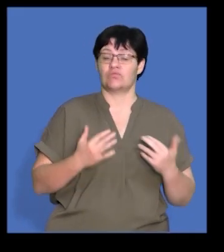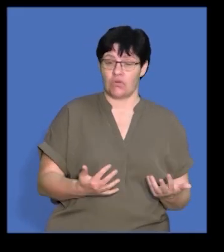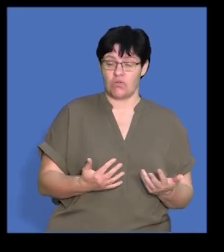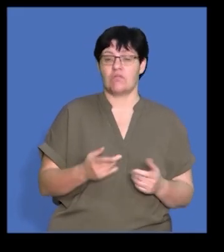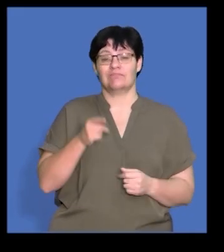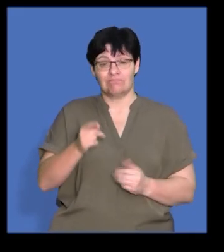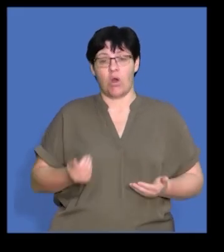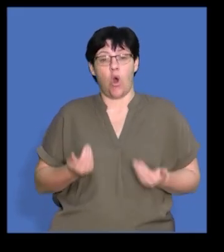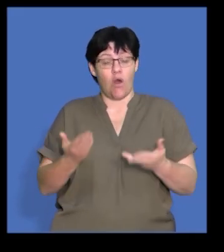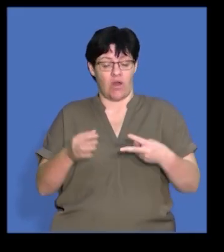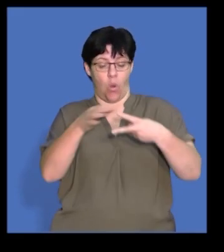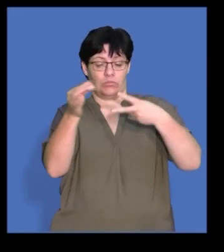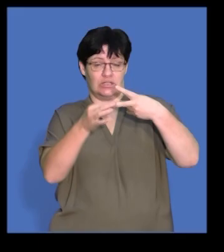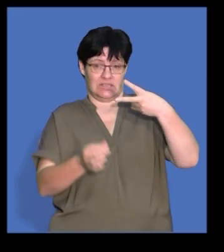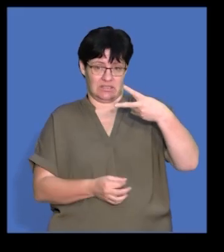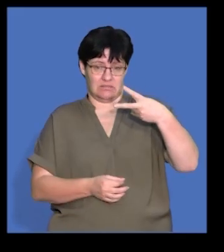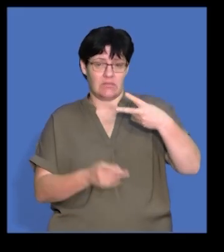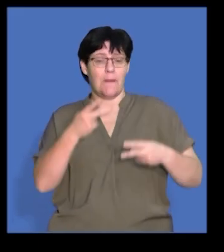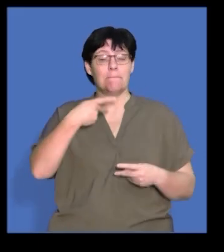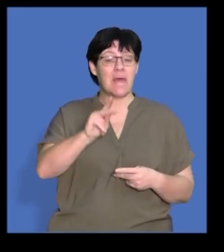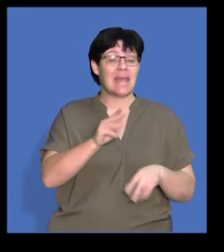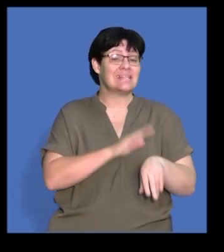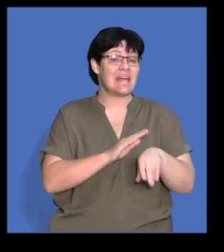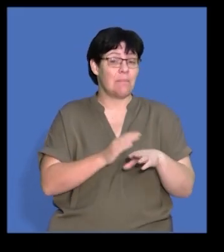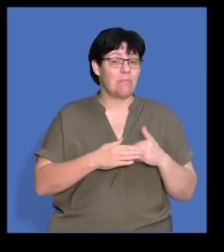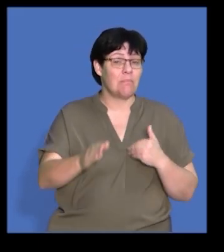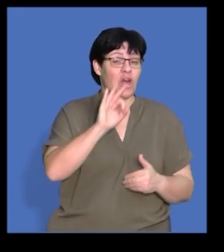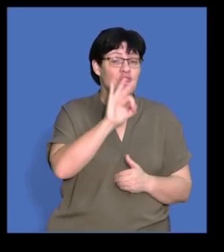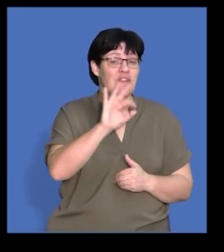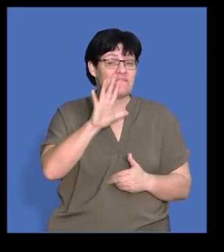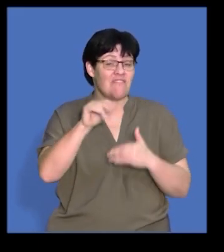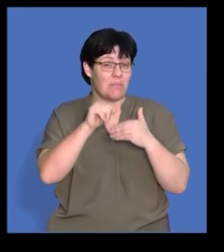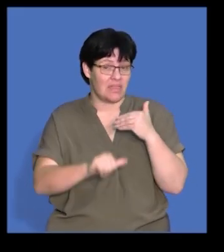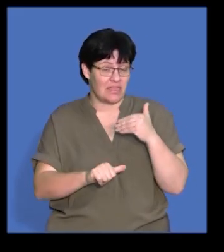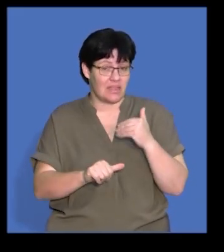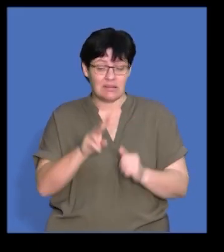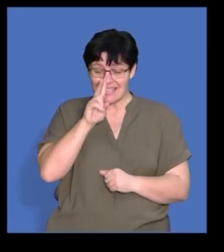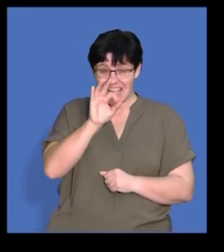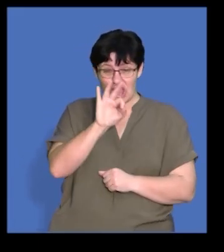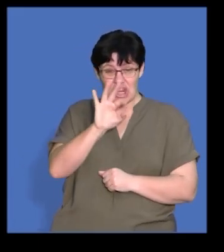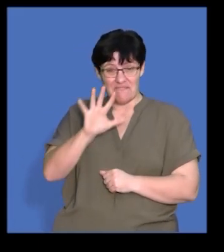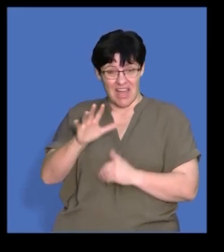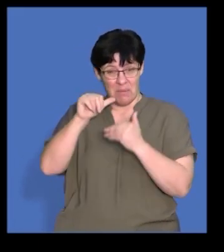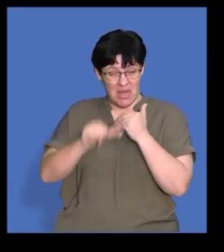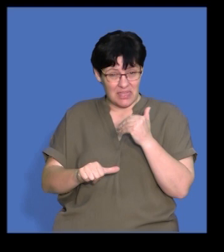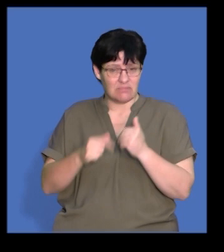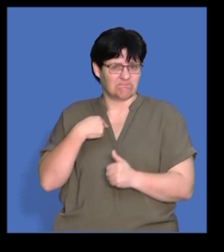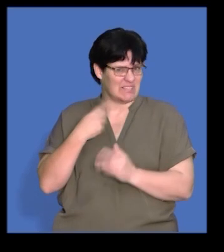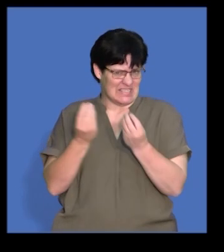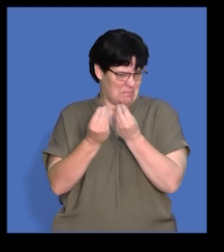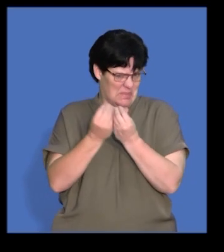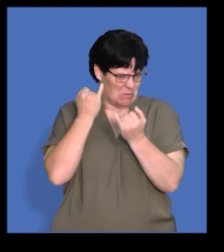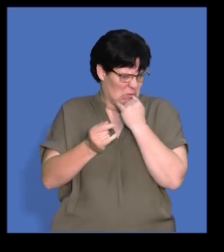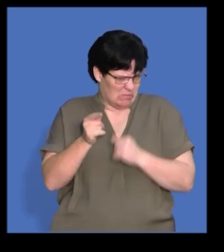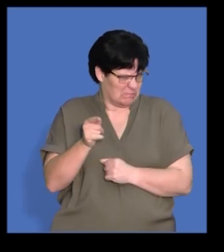She was offered 2 options to be paid off over a period of 35 months. When I see 35, immediately bells